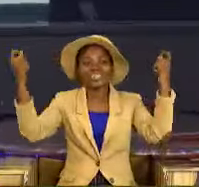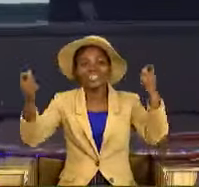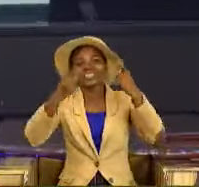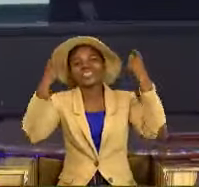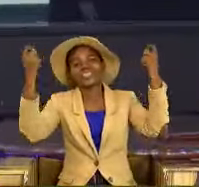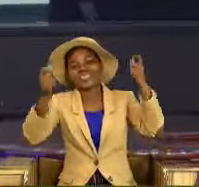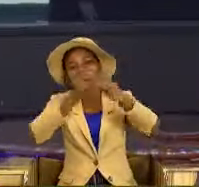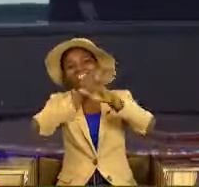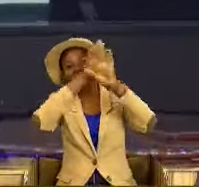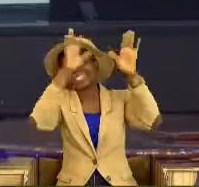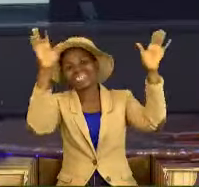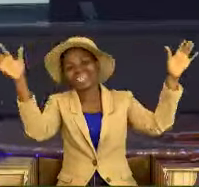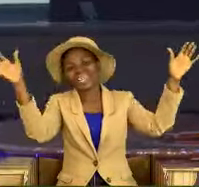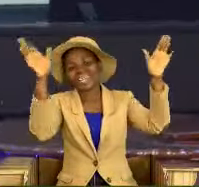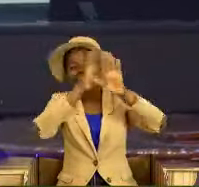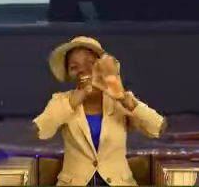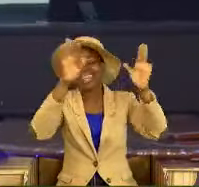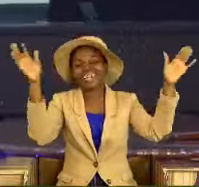Jesus